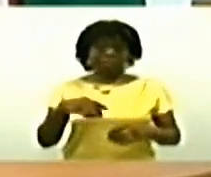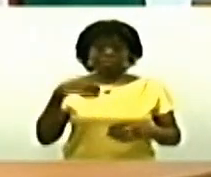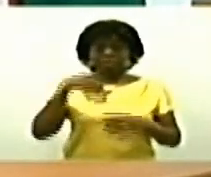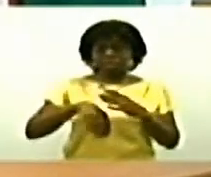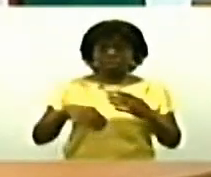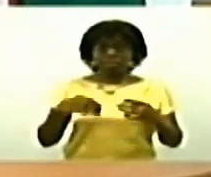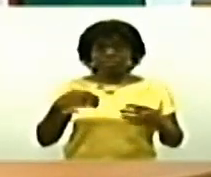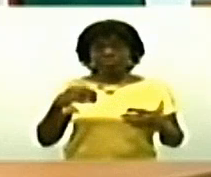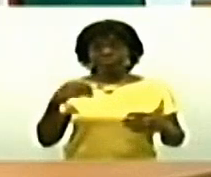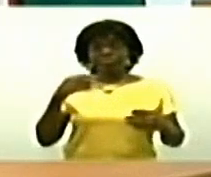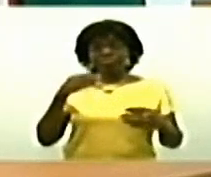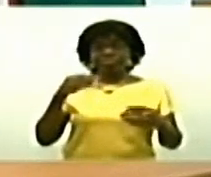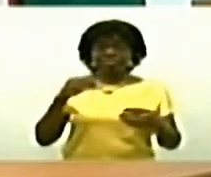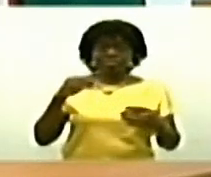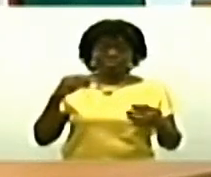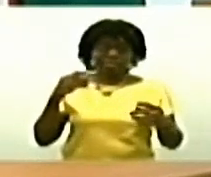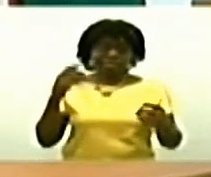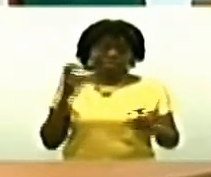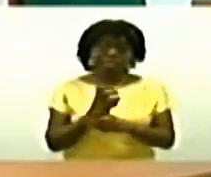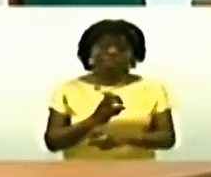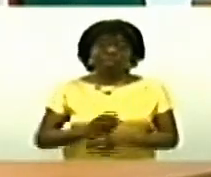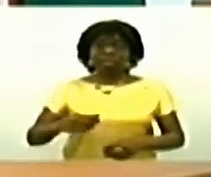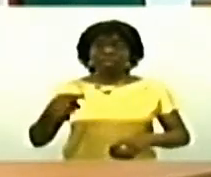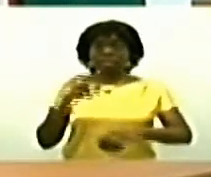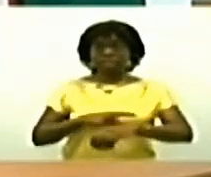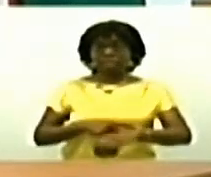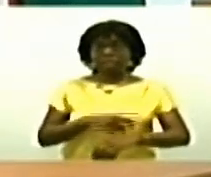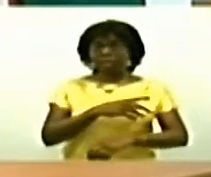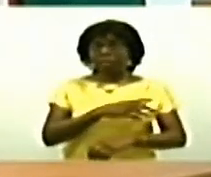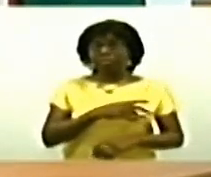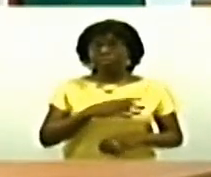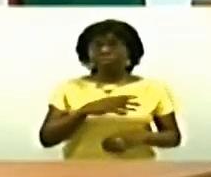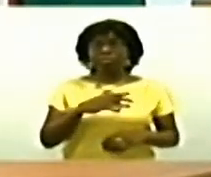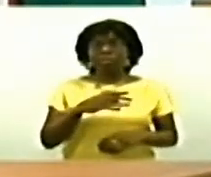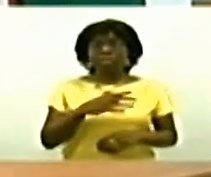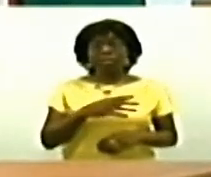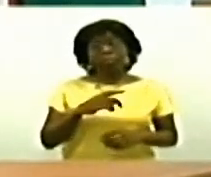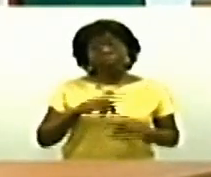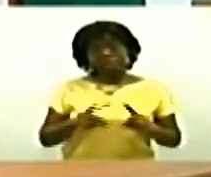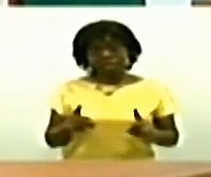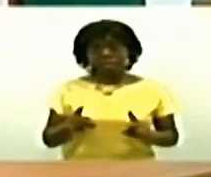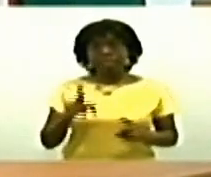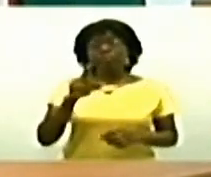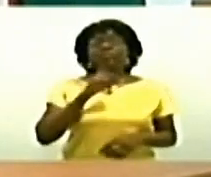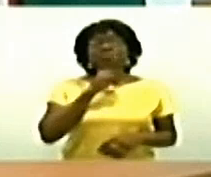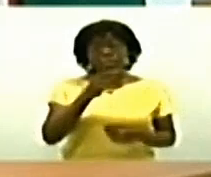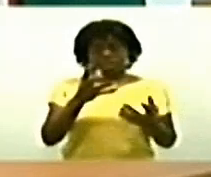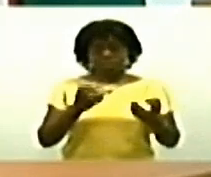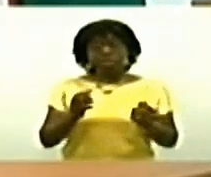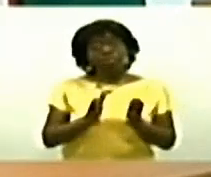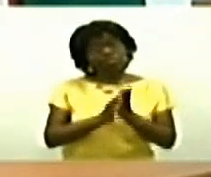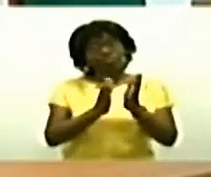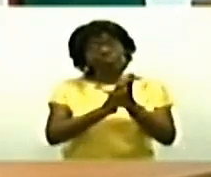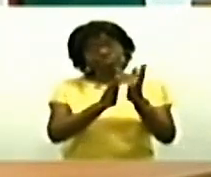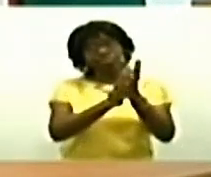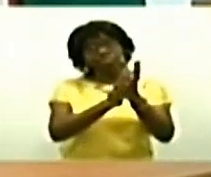nonetheless, all right, heating up. But nonetheless, I really want to congratulate you. I